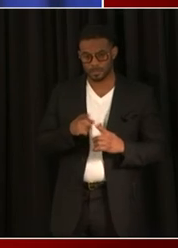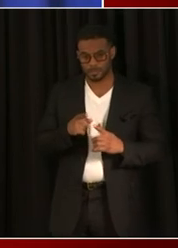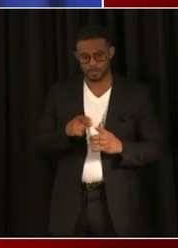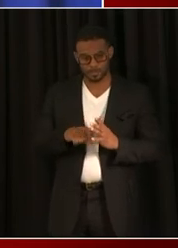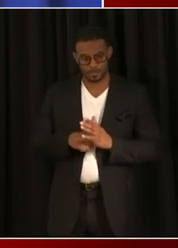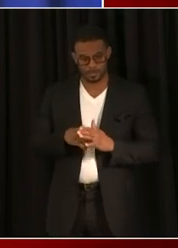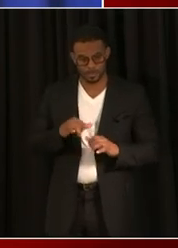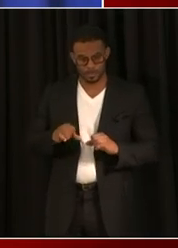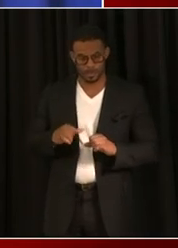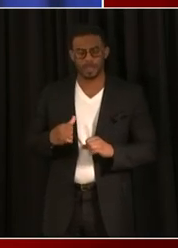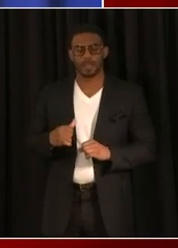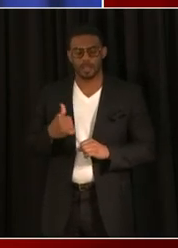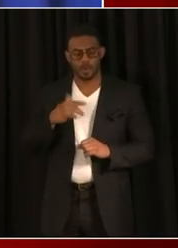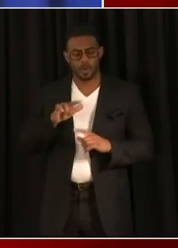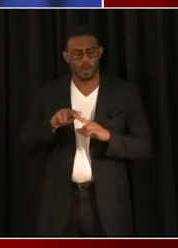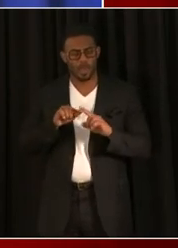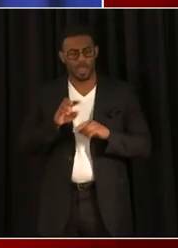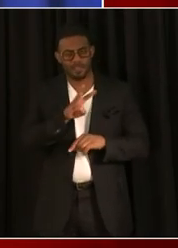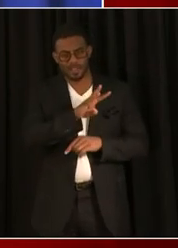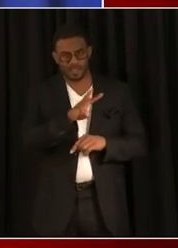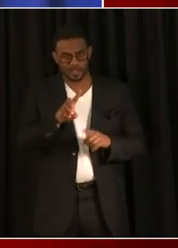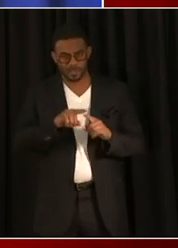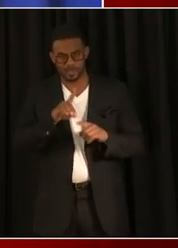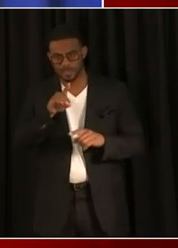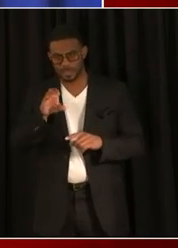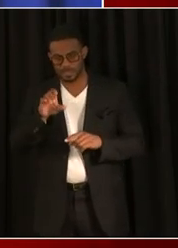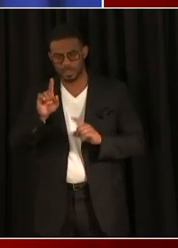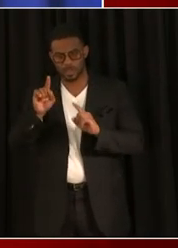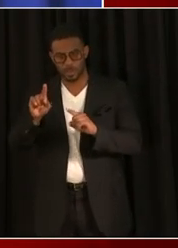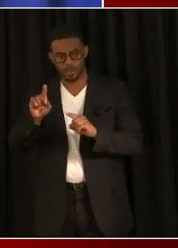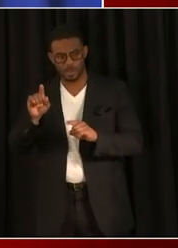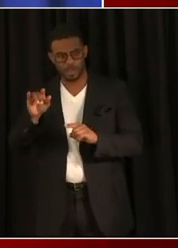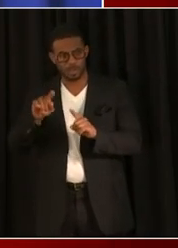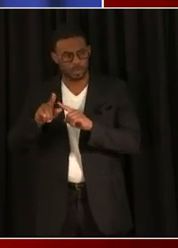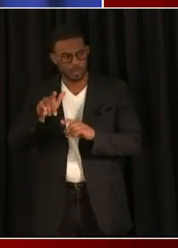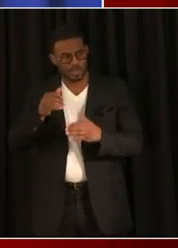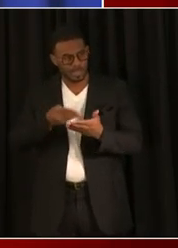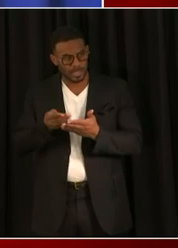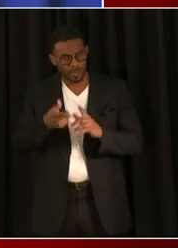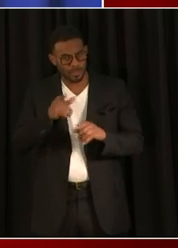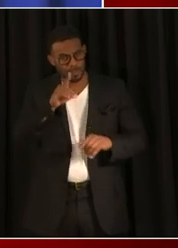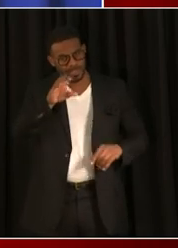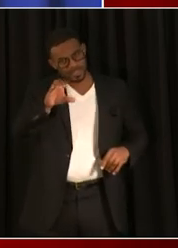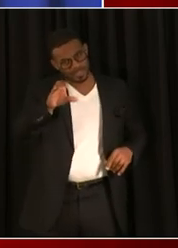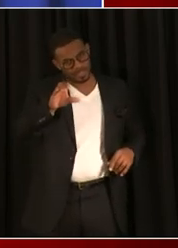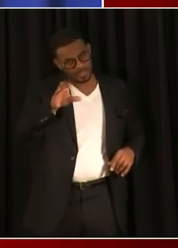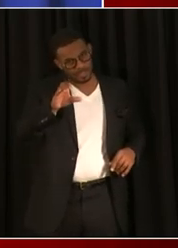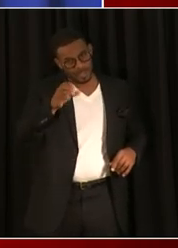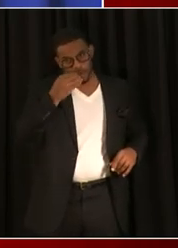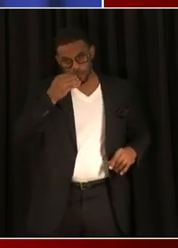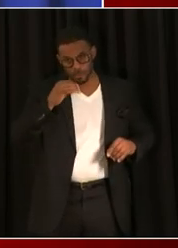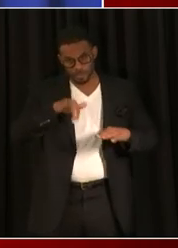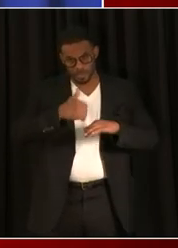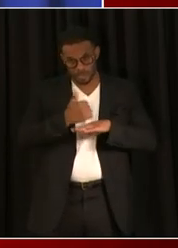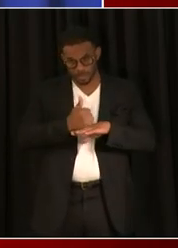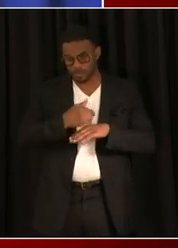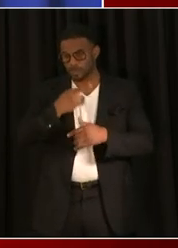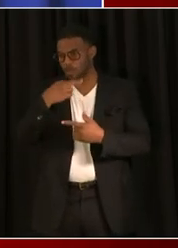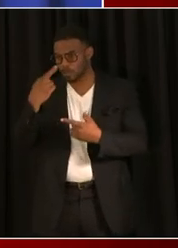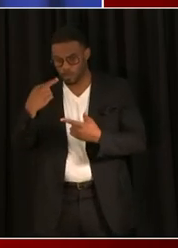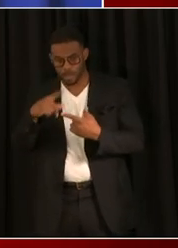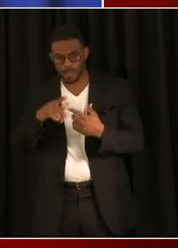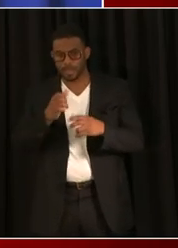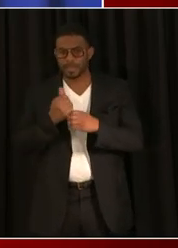you if you're hungry. We also have a link to DC.gov up there too, so that you can shop from DC food